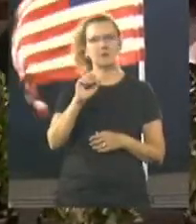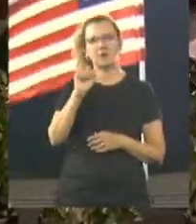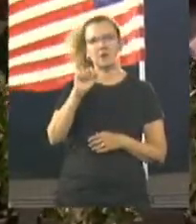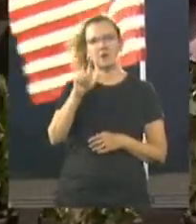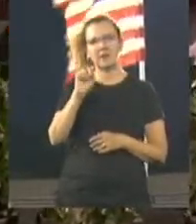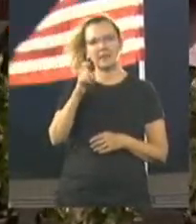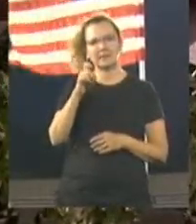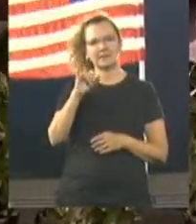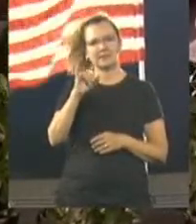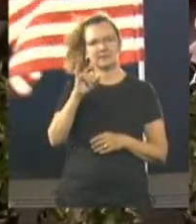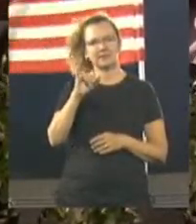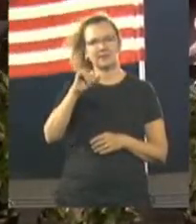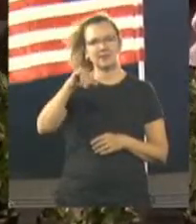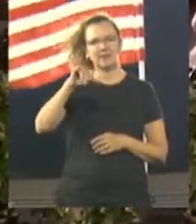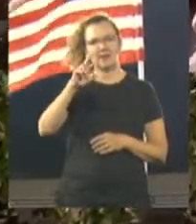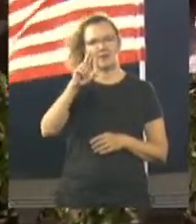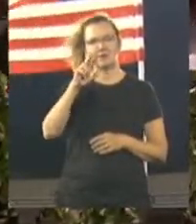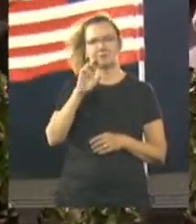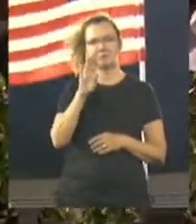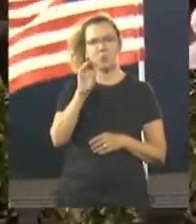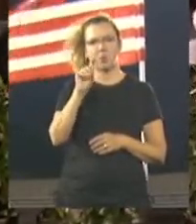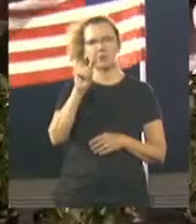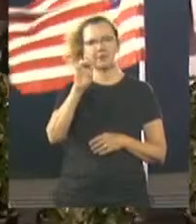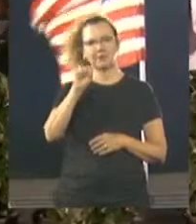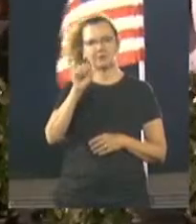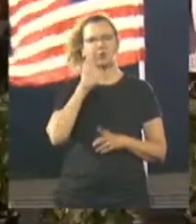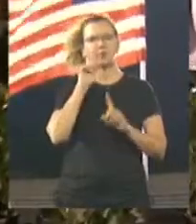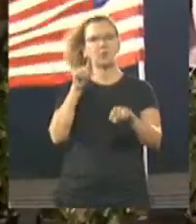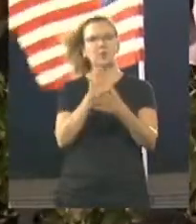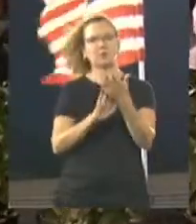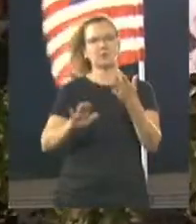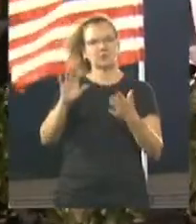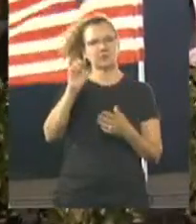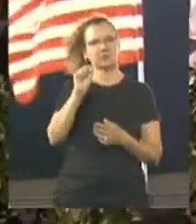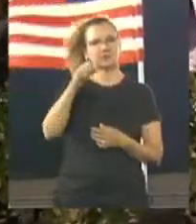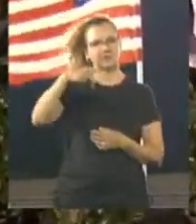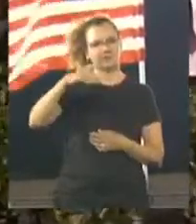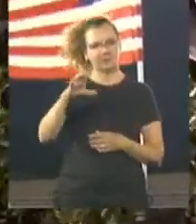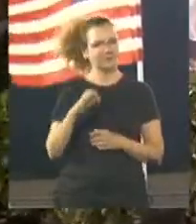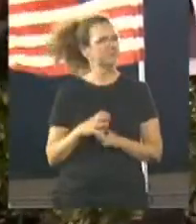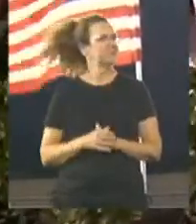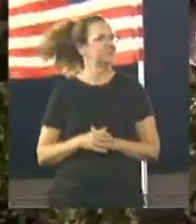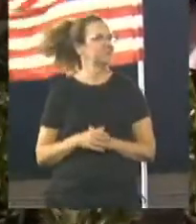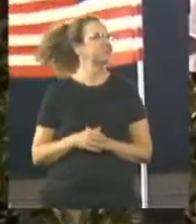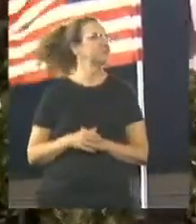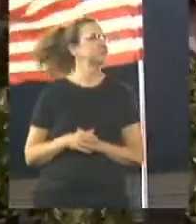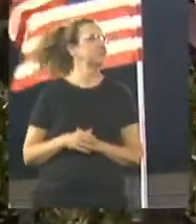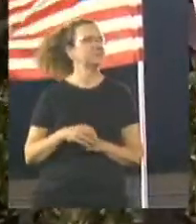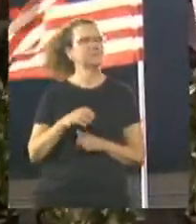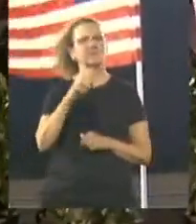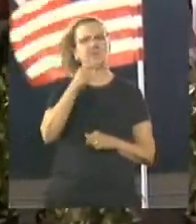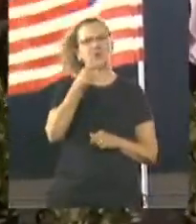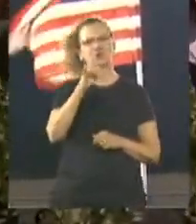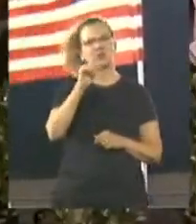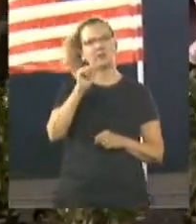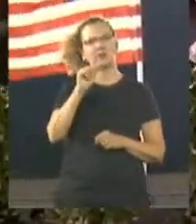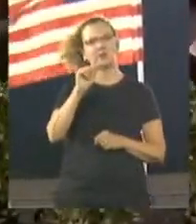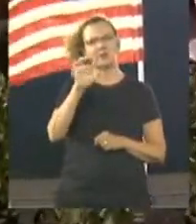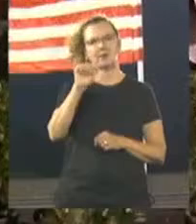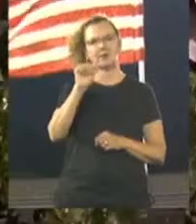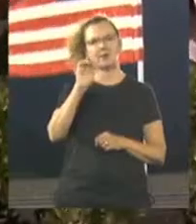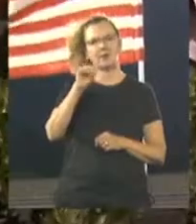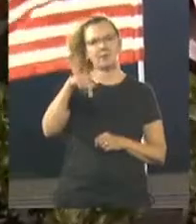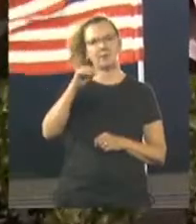Alexis Phyllis Renee Borges will be attending St. Philip's College. Gia Campozano